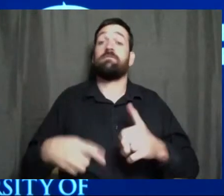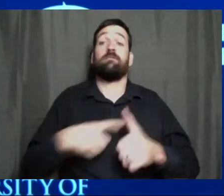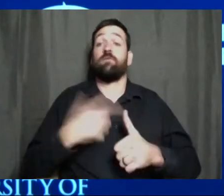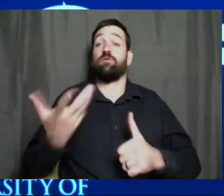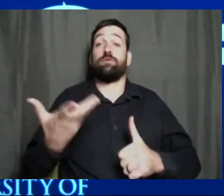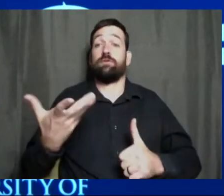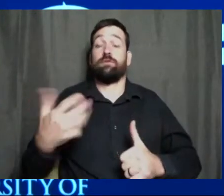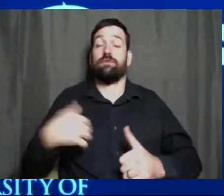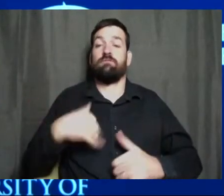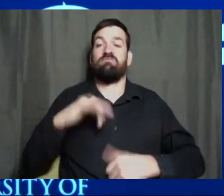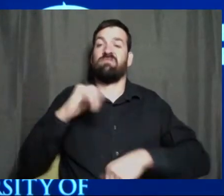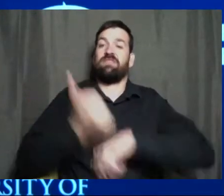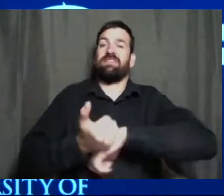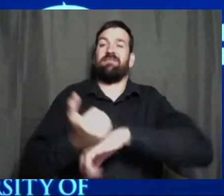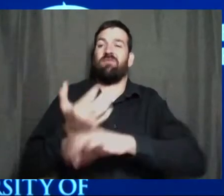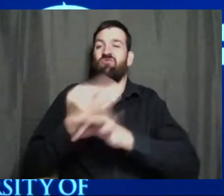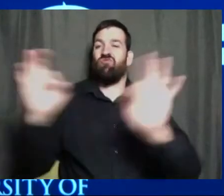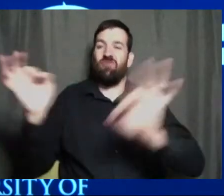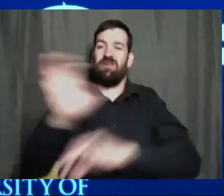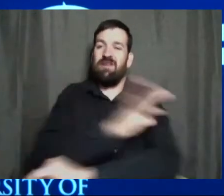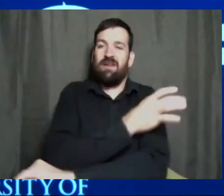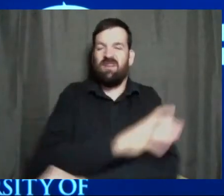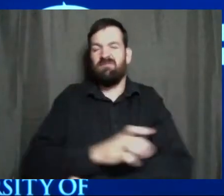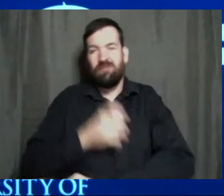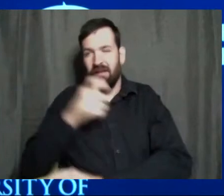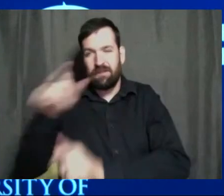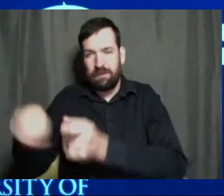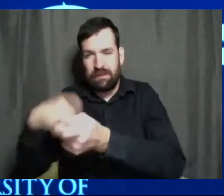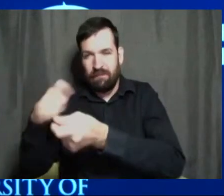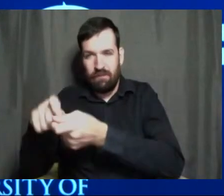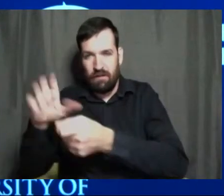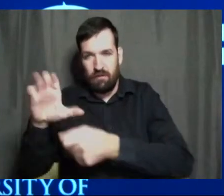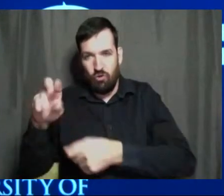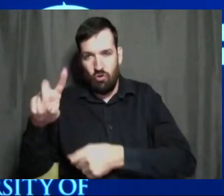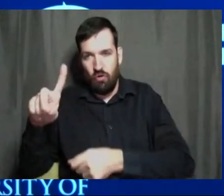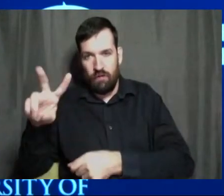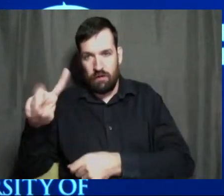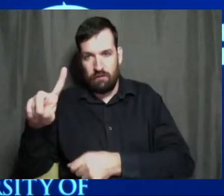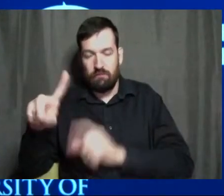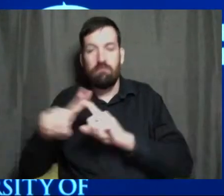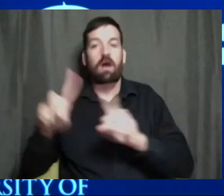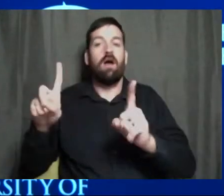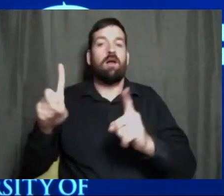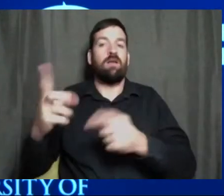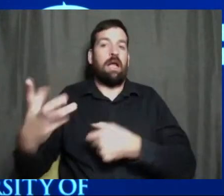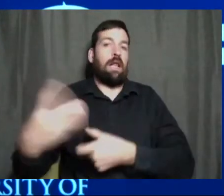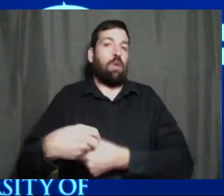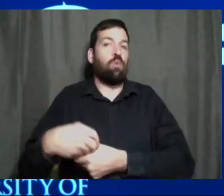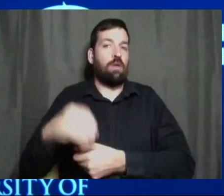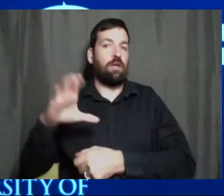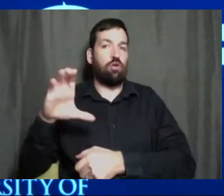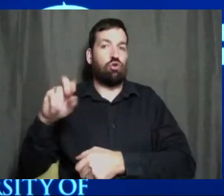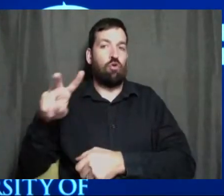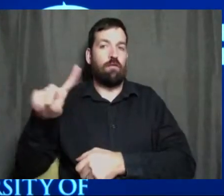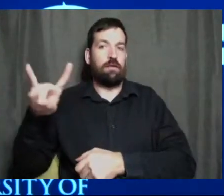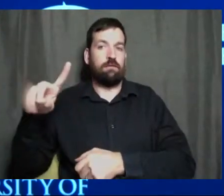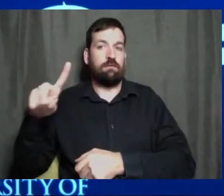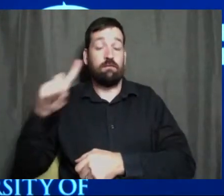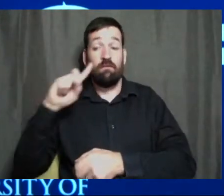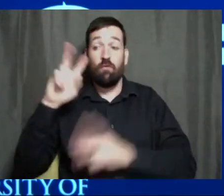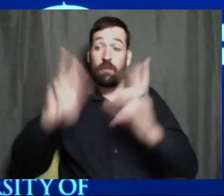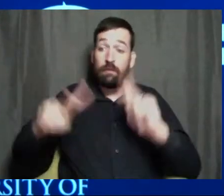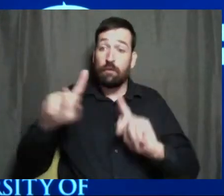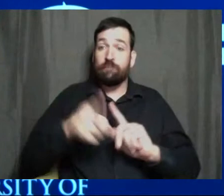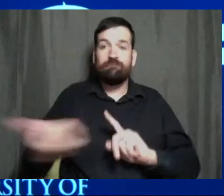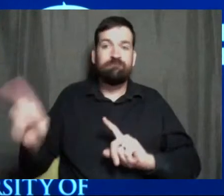free clinic, not specific to COVID, but including COVID services for people experiencing homelessness, and we